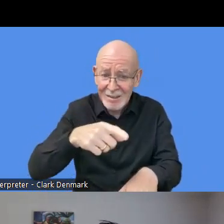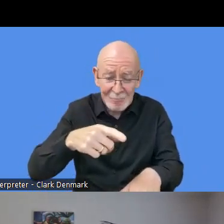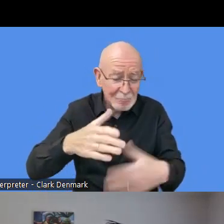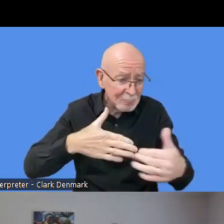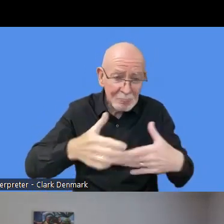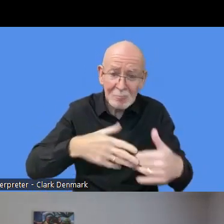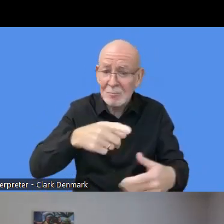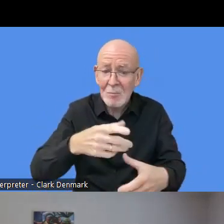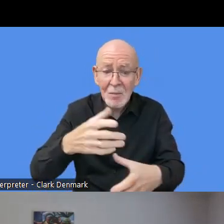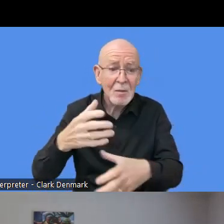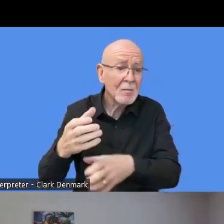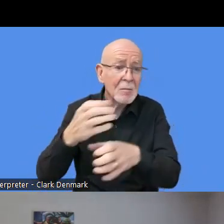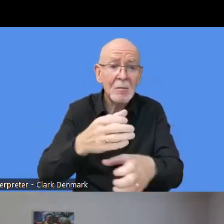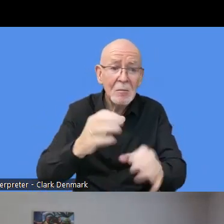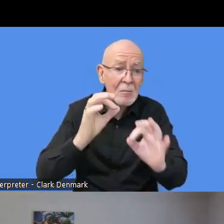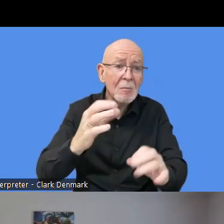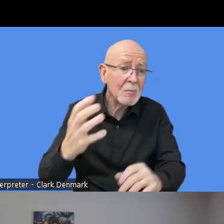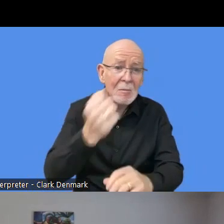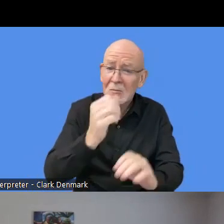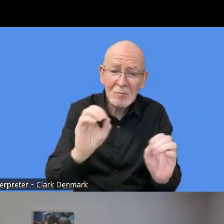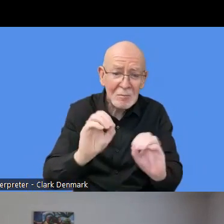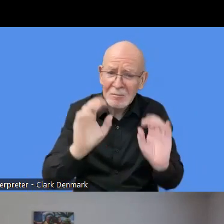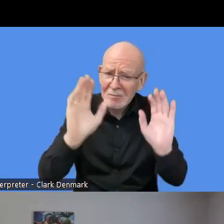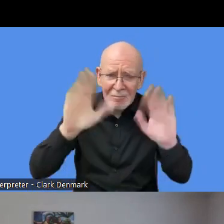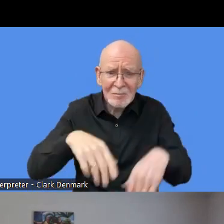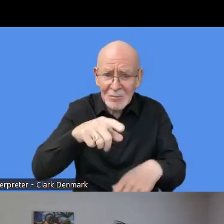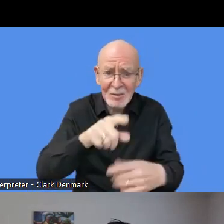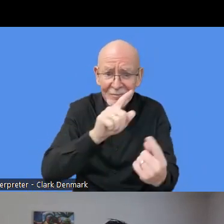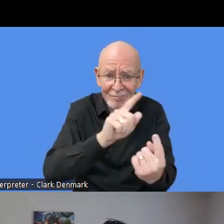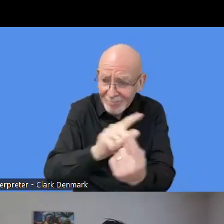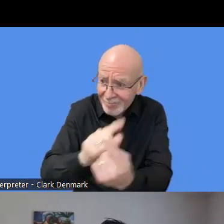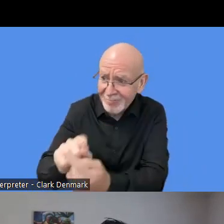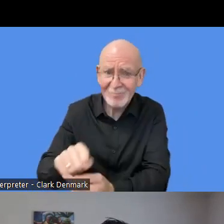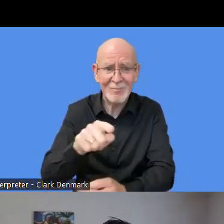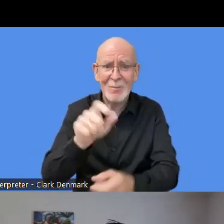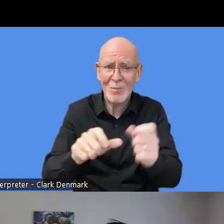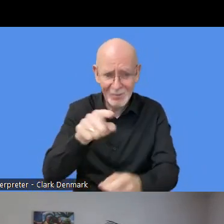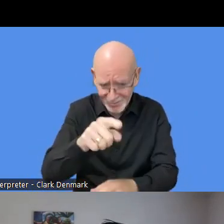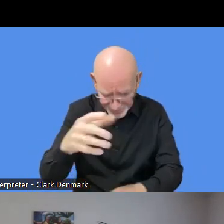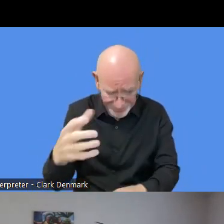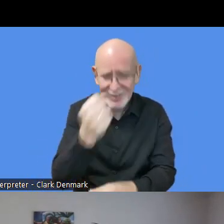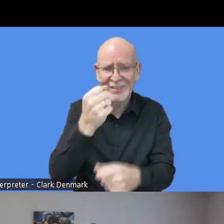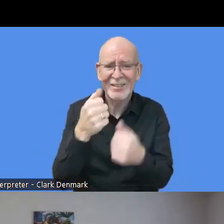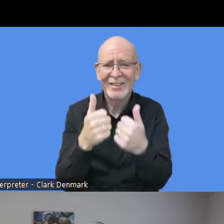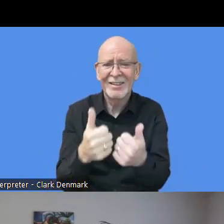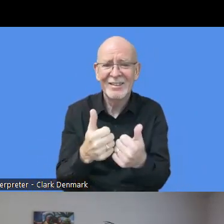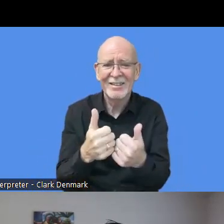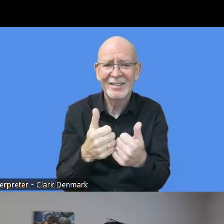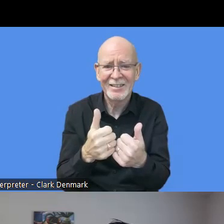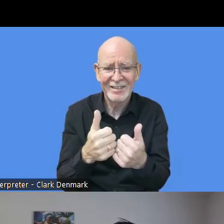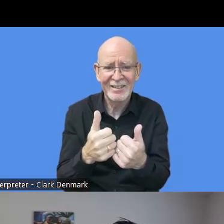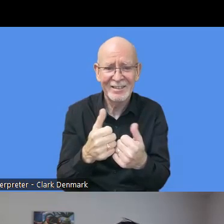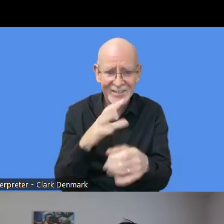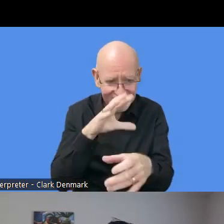joy out of any of the sort of conferences that I attend. I love other conferences, but